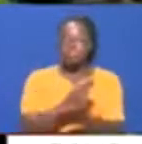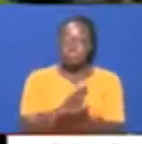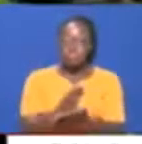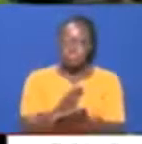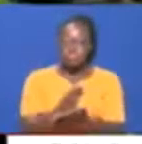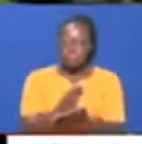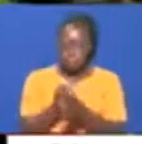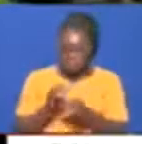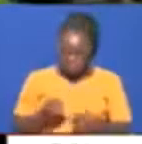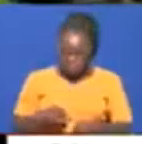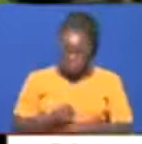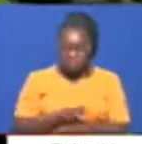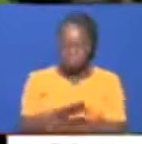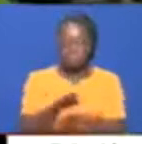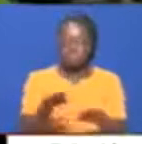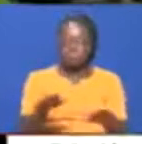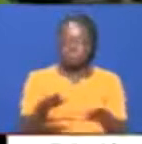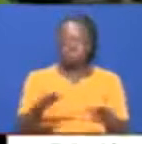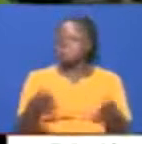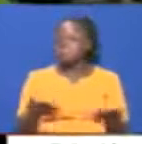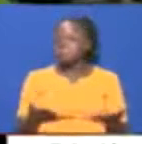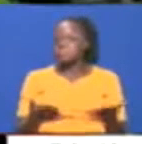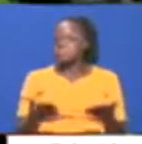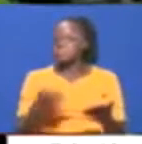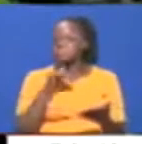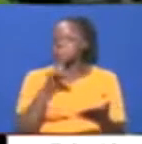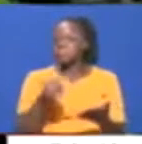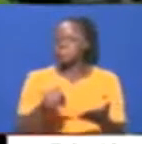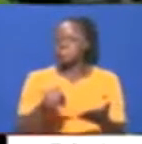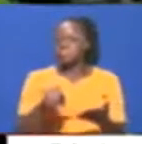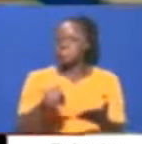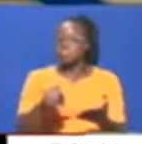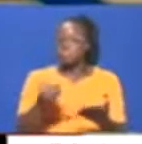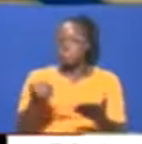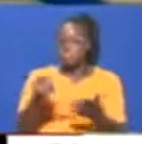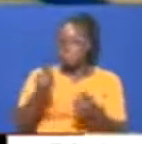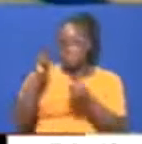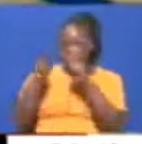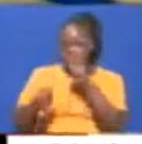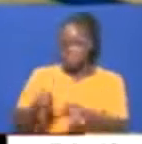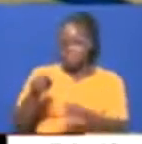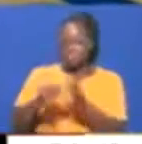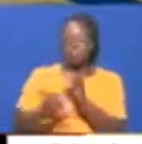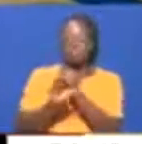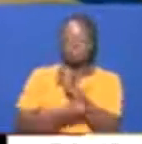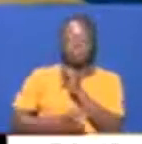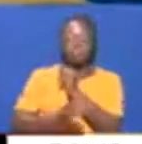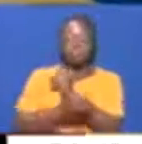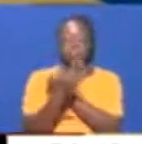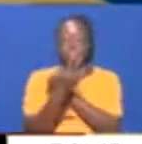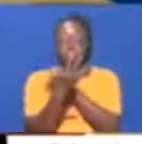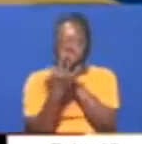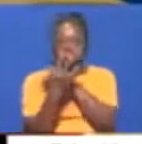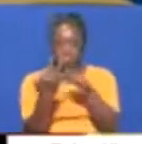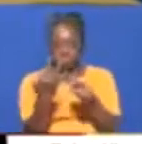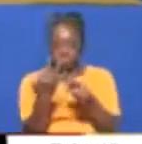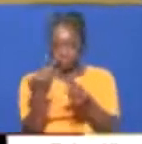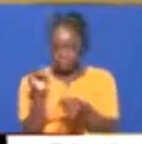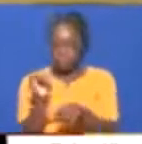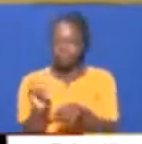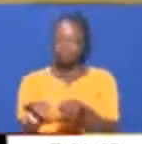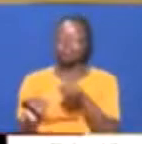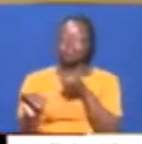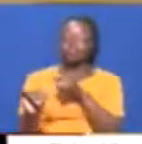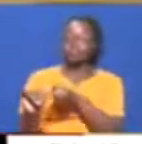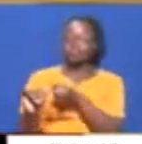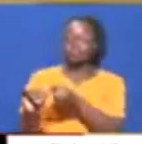spread or otherwise of the Omicron variant in the country. Watatu hao wamewekwa karantini huku